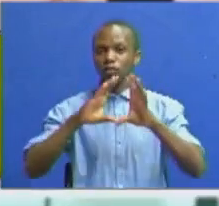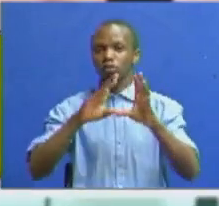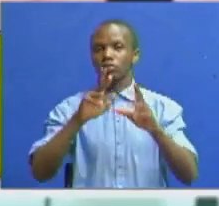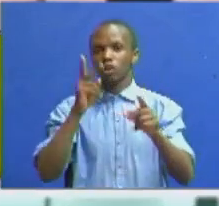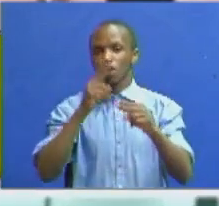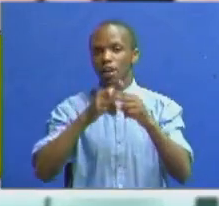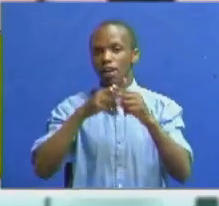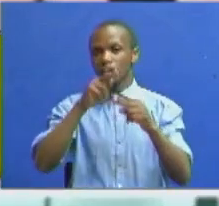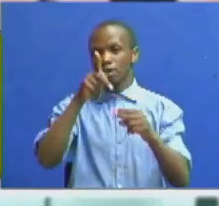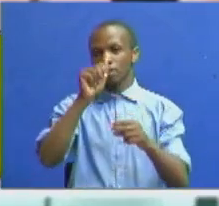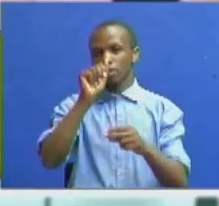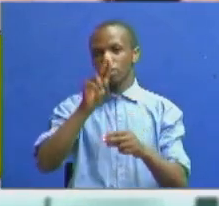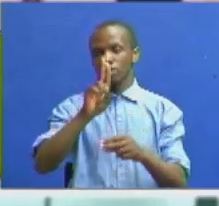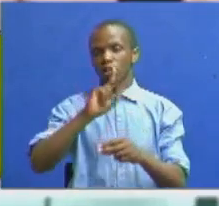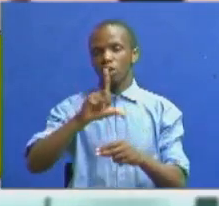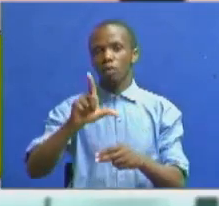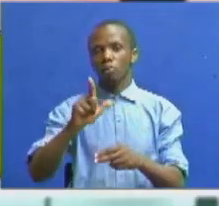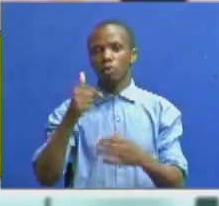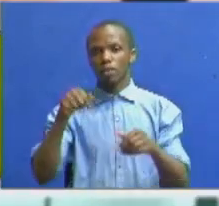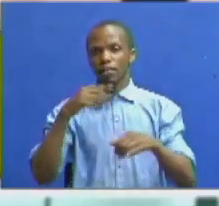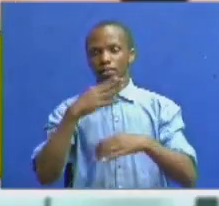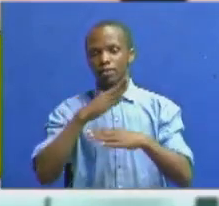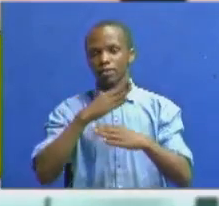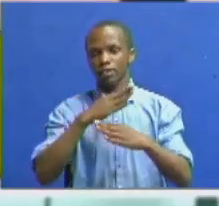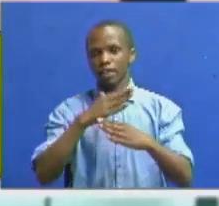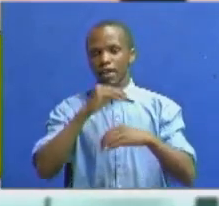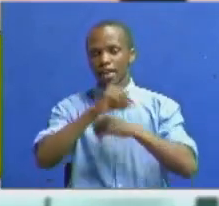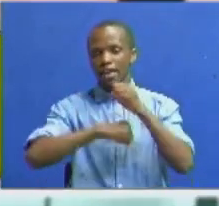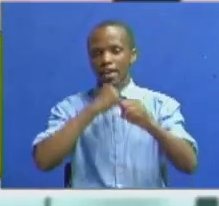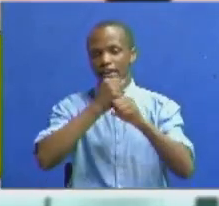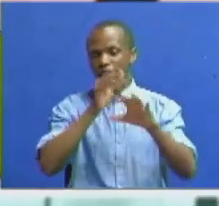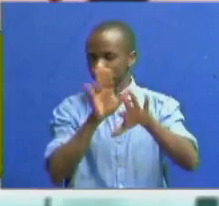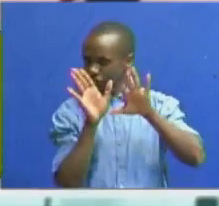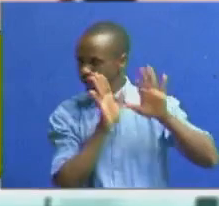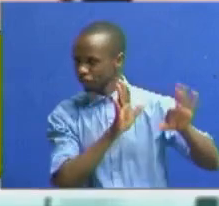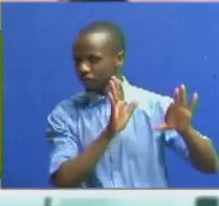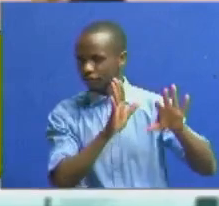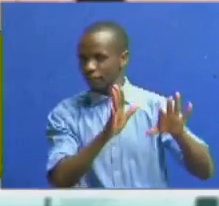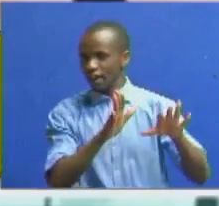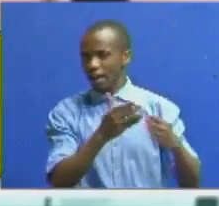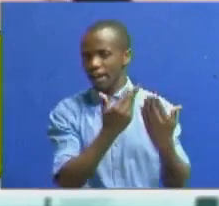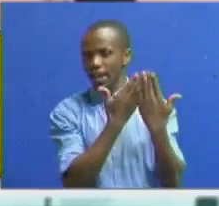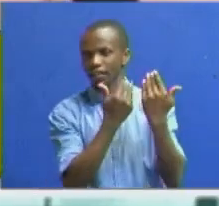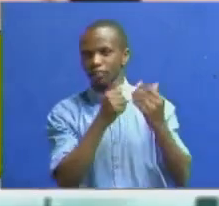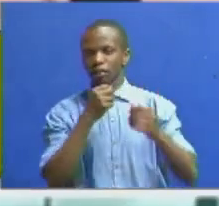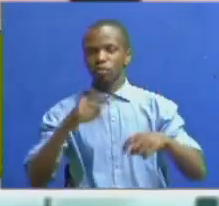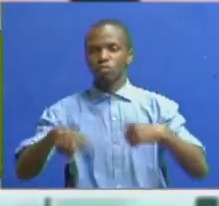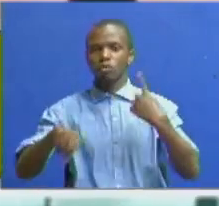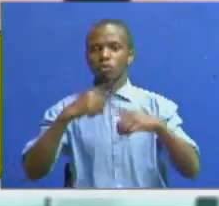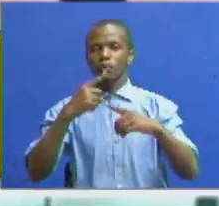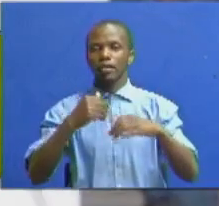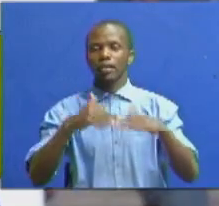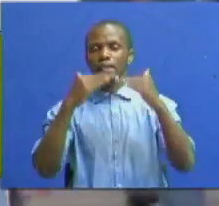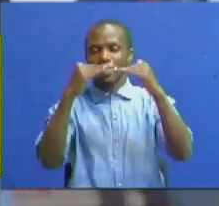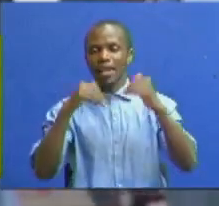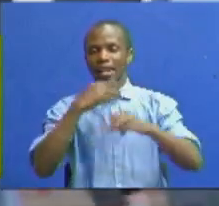Kitao termed this year as exceptional for them and is looking forward to win more and more trophies in the coming